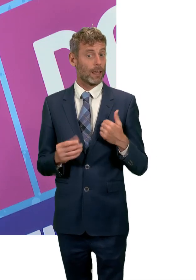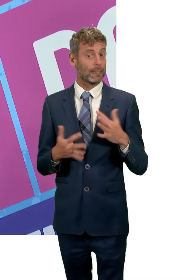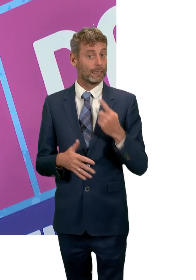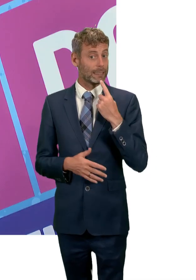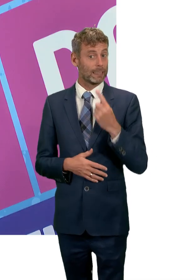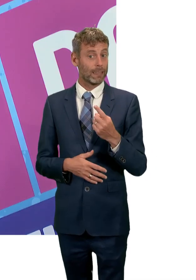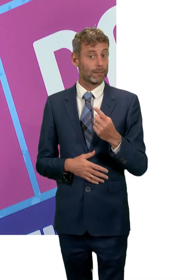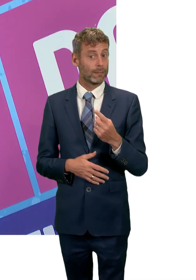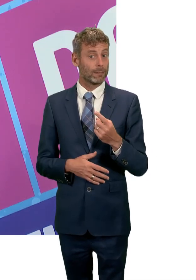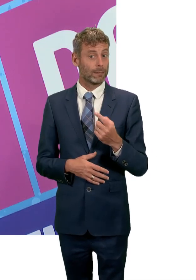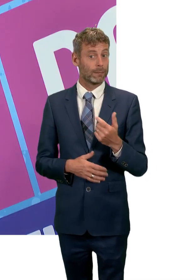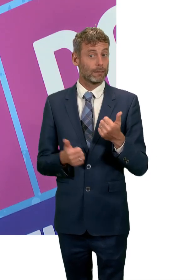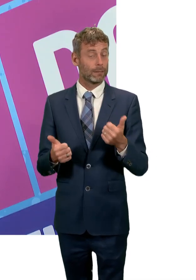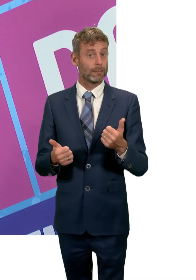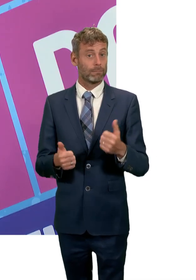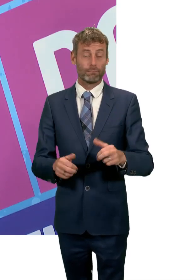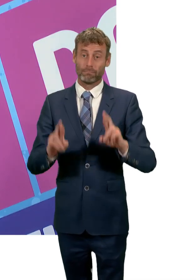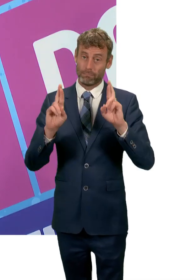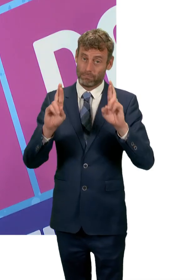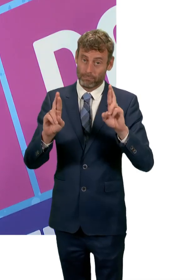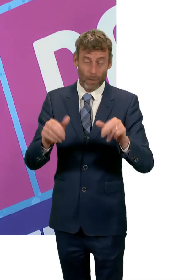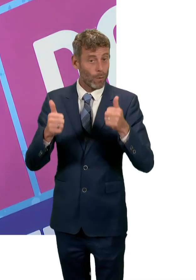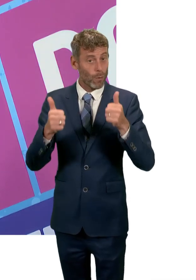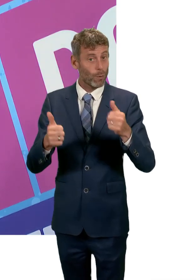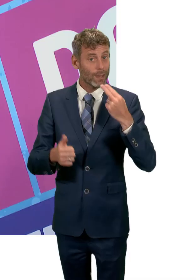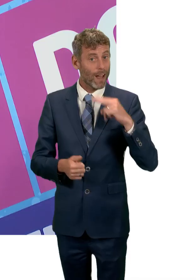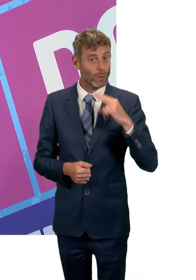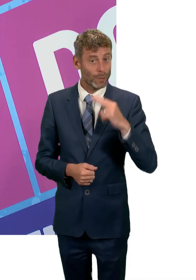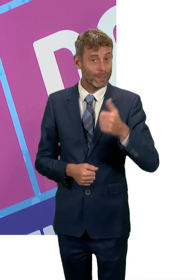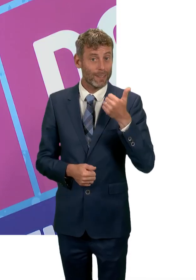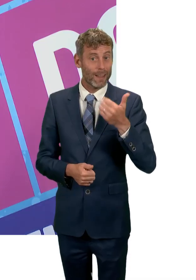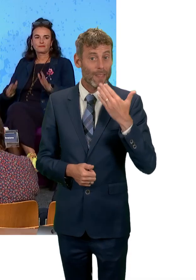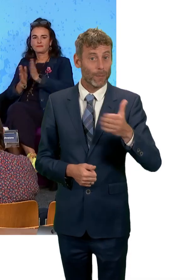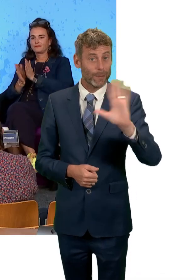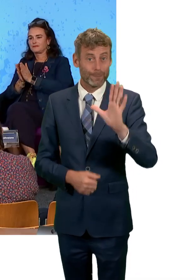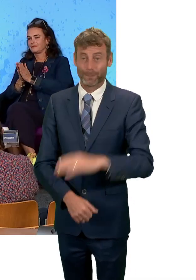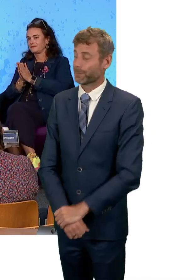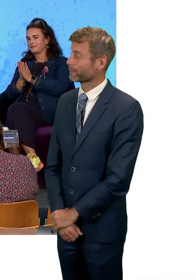and I wish you all a really good afternoon. Thank you.